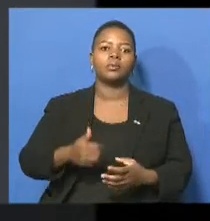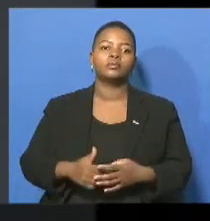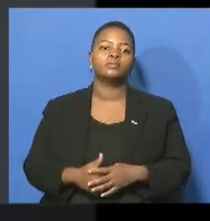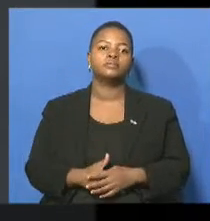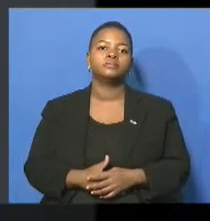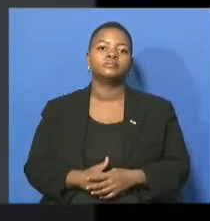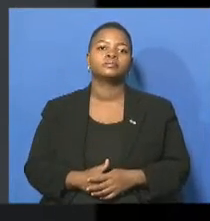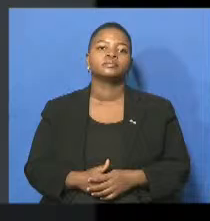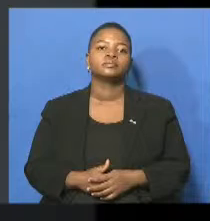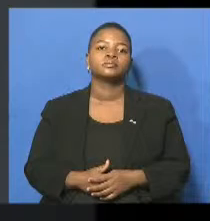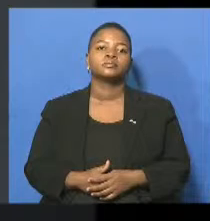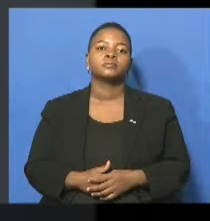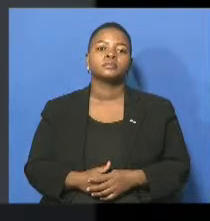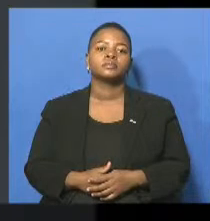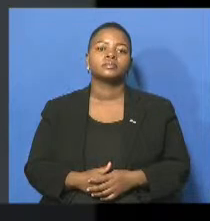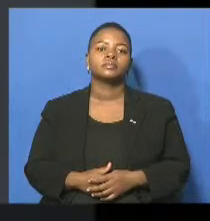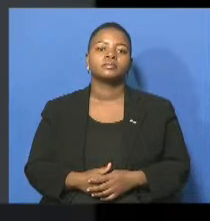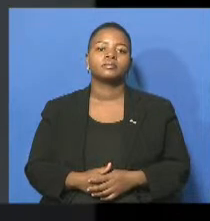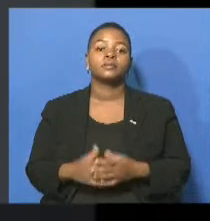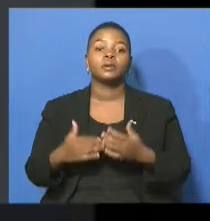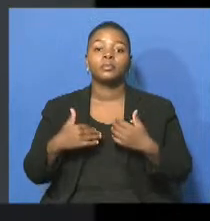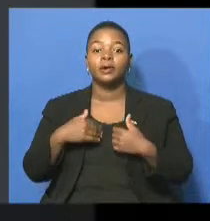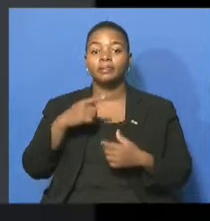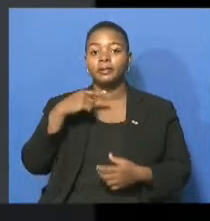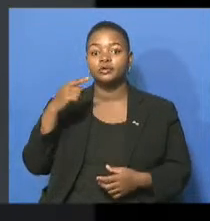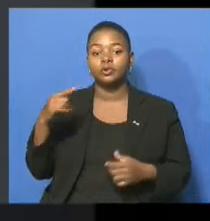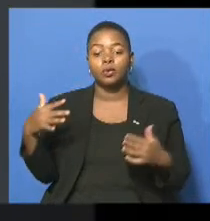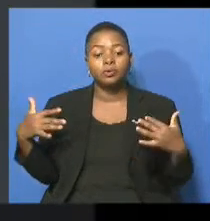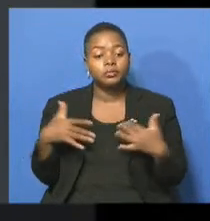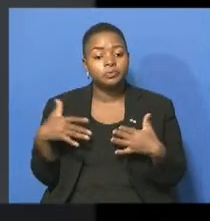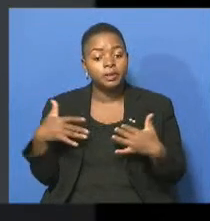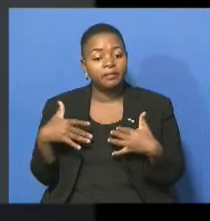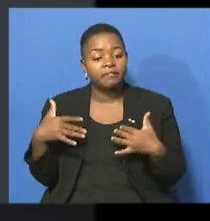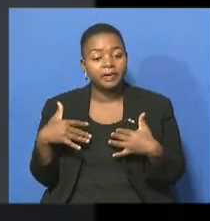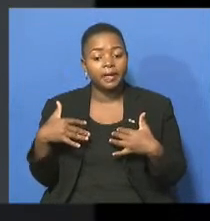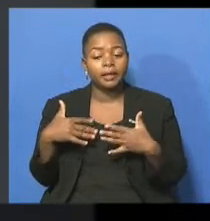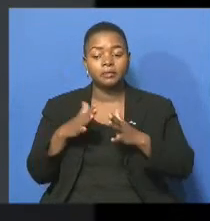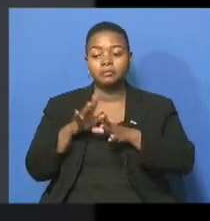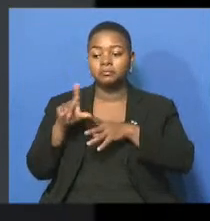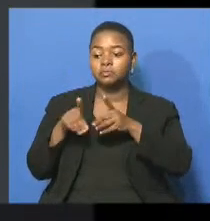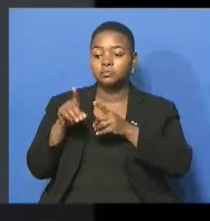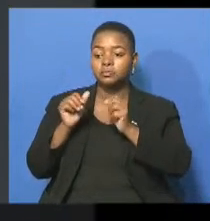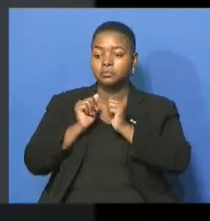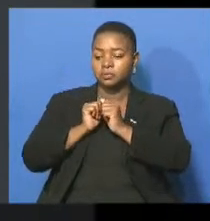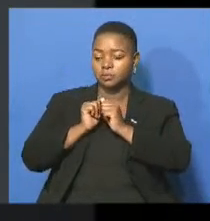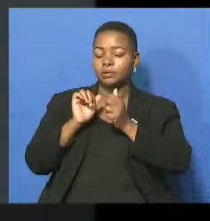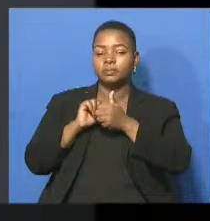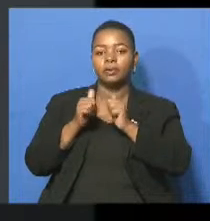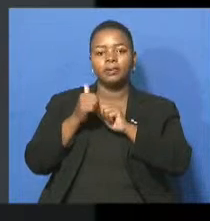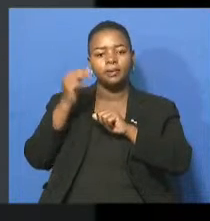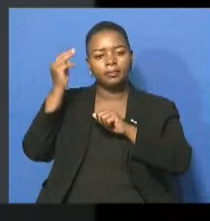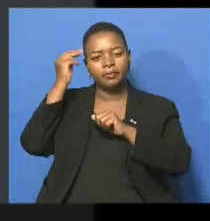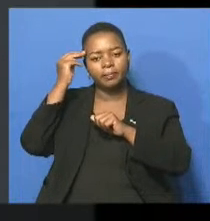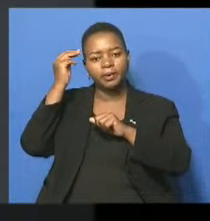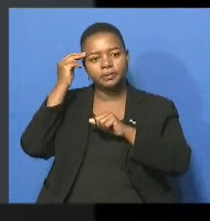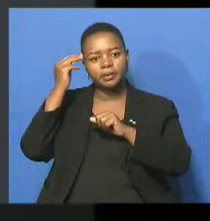and we've been socialized to be afraid of those with mental illness.